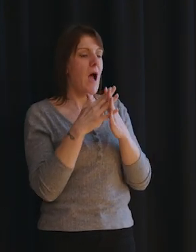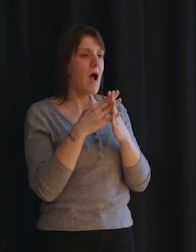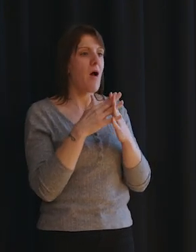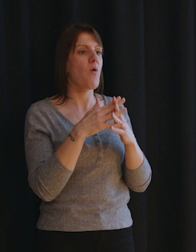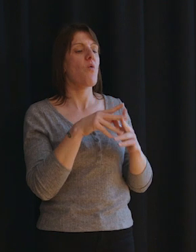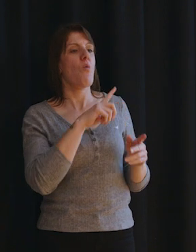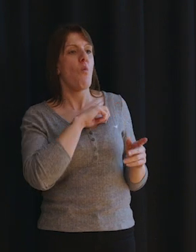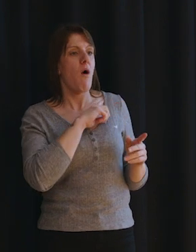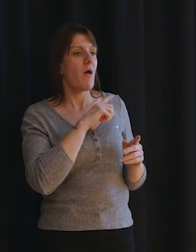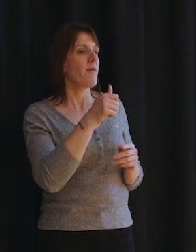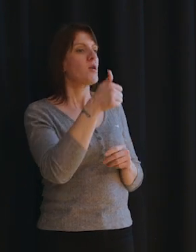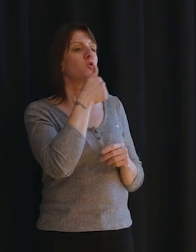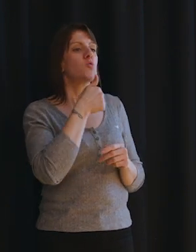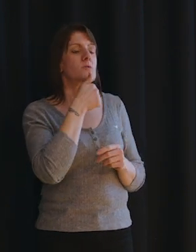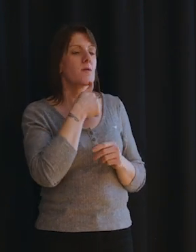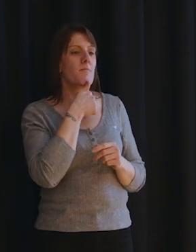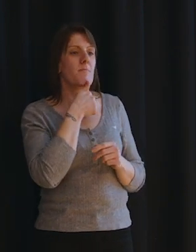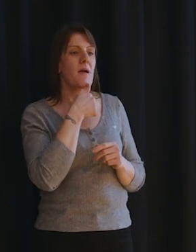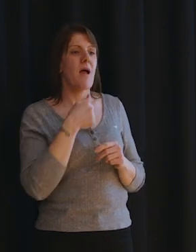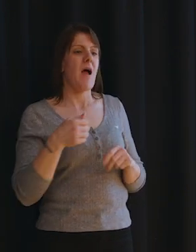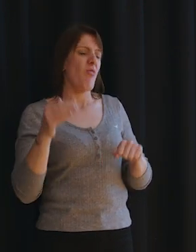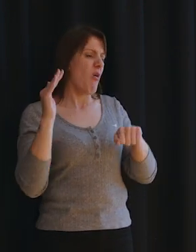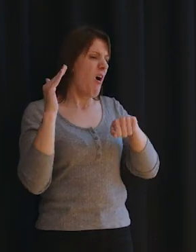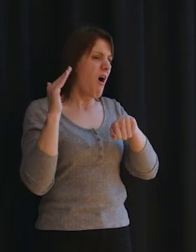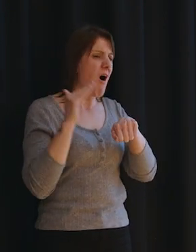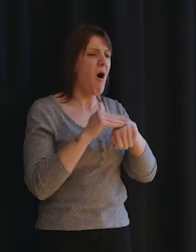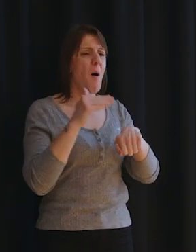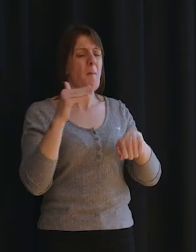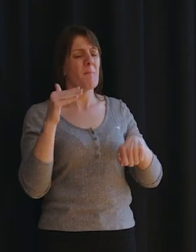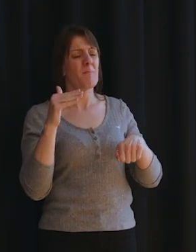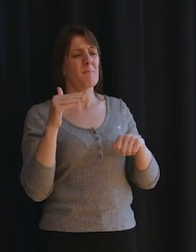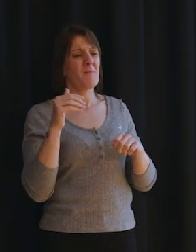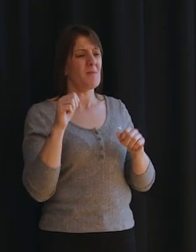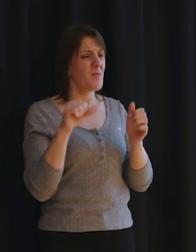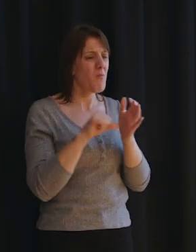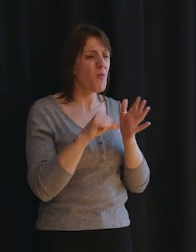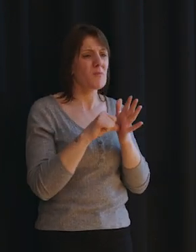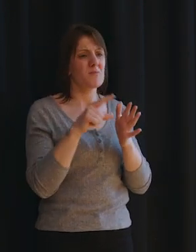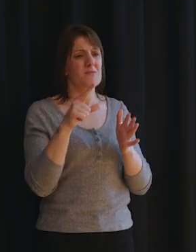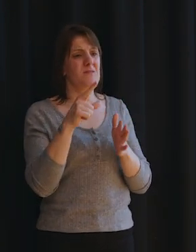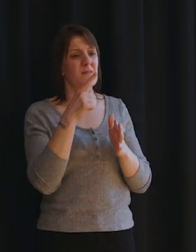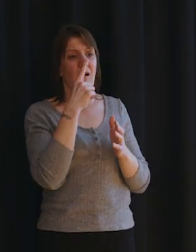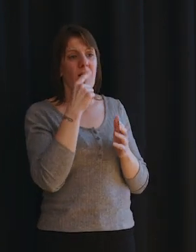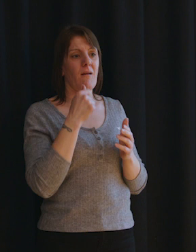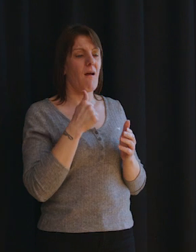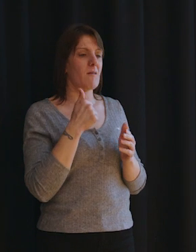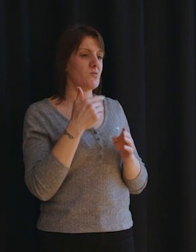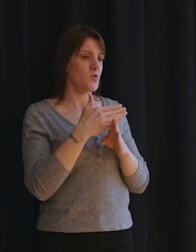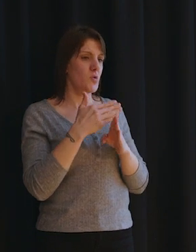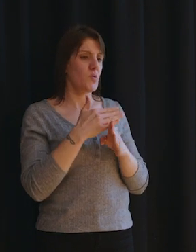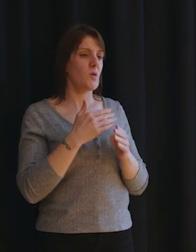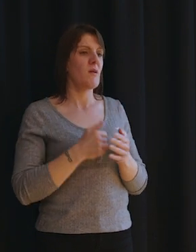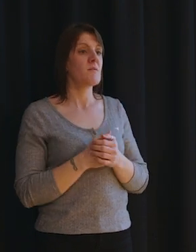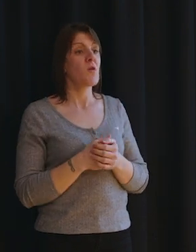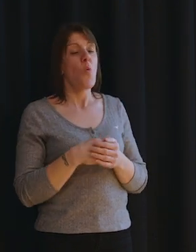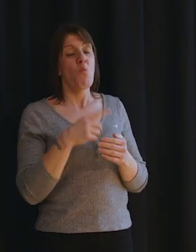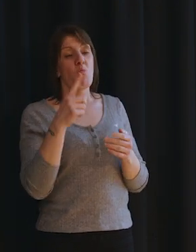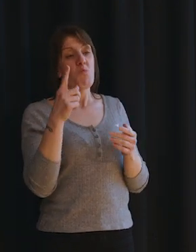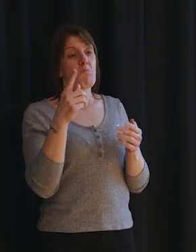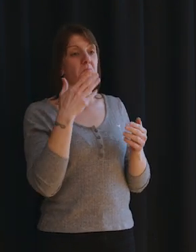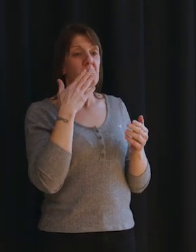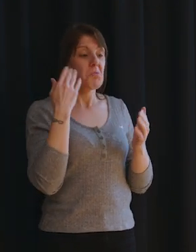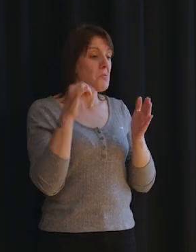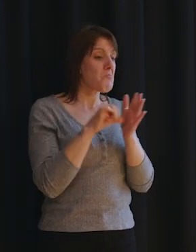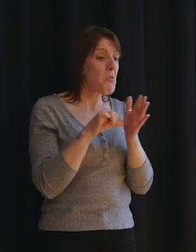and the kind of the harms that they can cause as well. So we look at things around kind of that sort of casual, non-problematic use. Some people